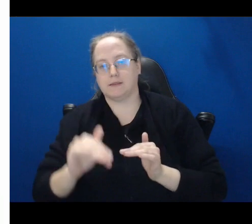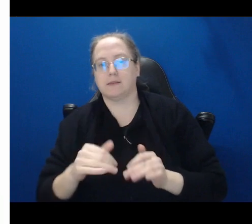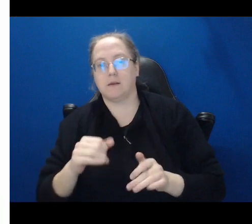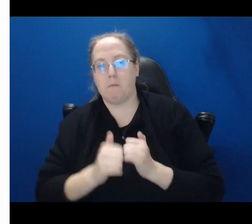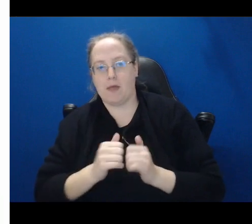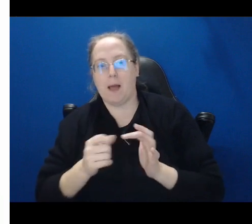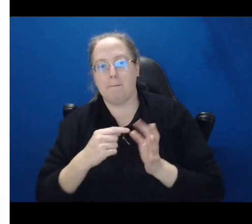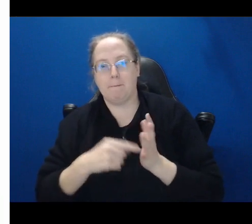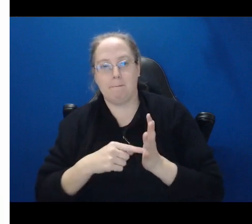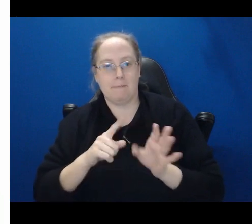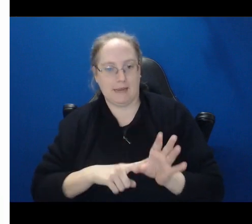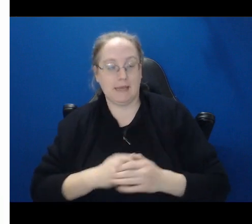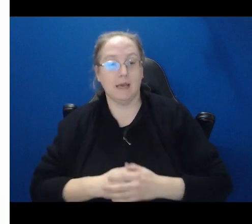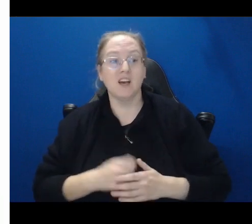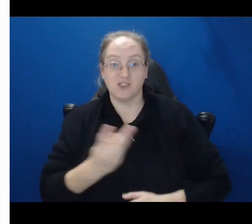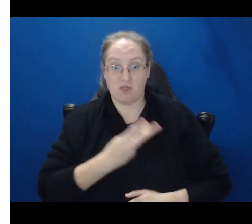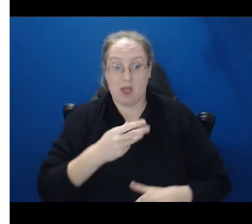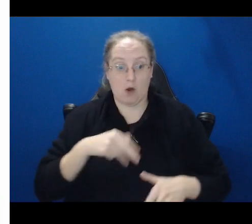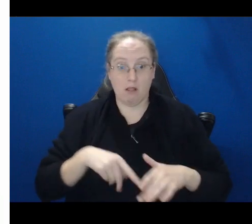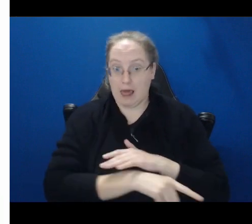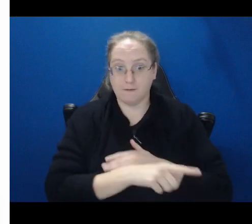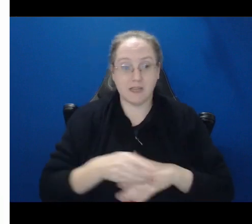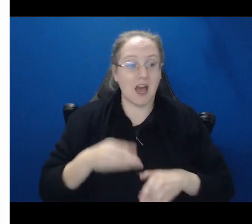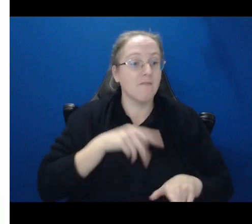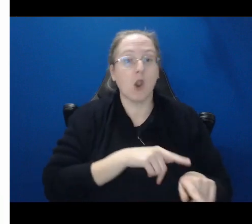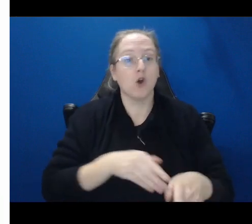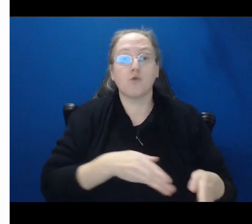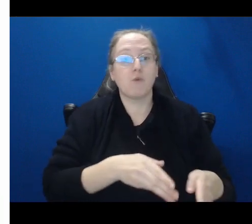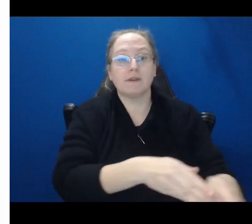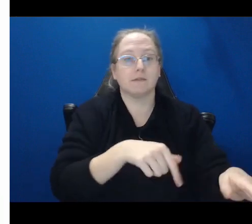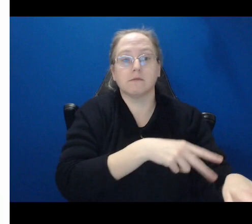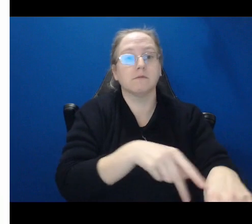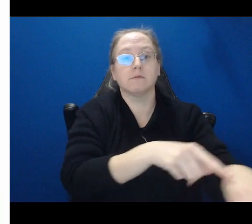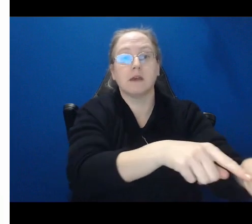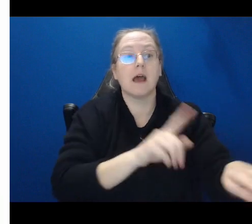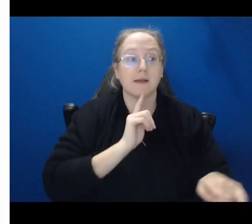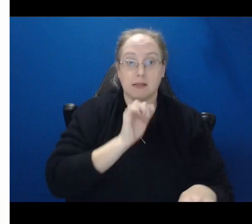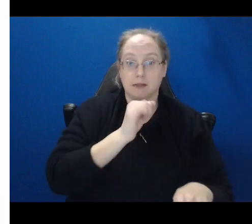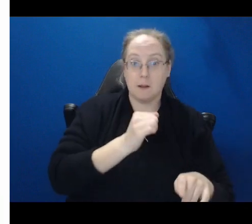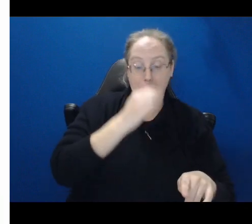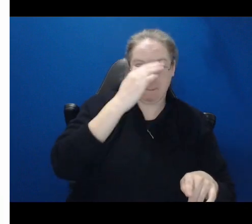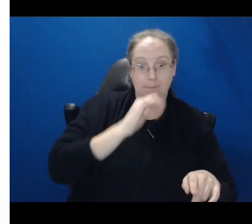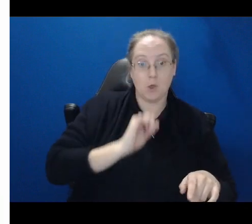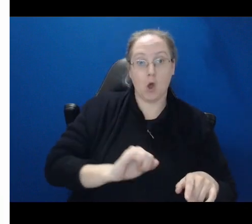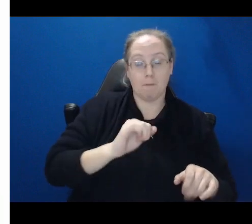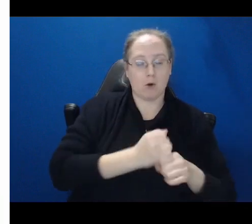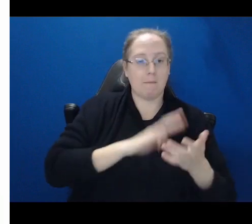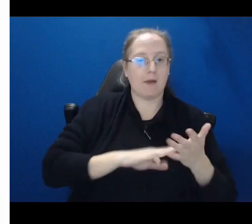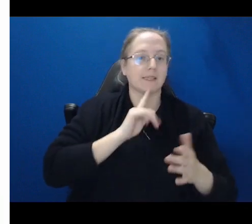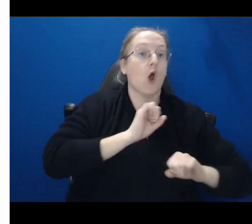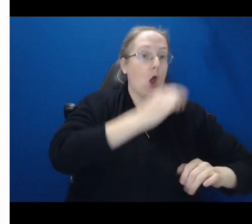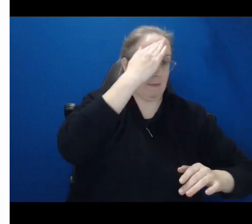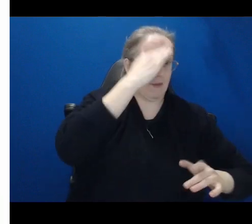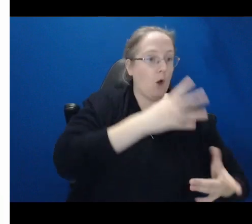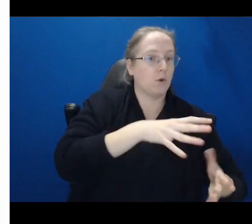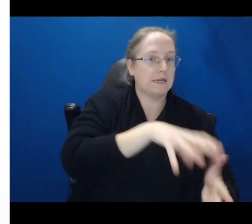creeks, and my grandmother said that her mother would catch fish to sustain them, and she would give